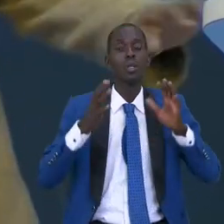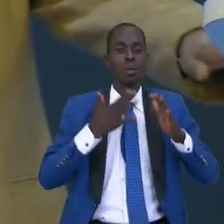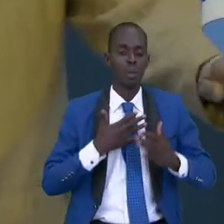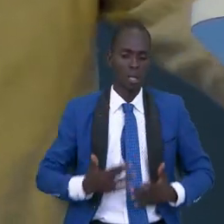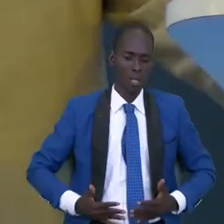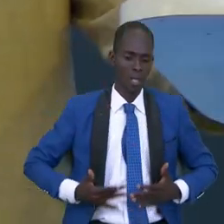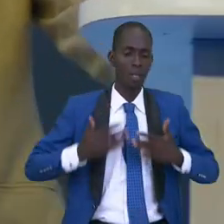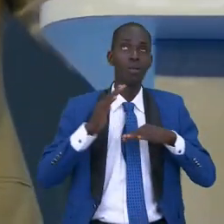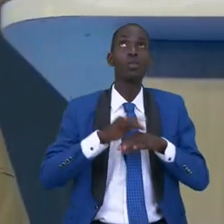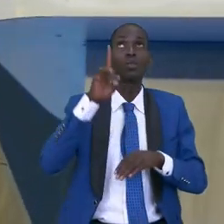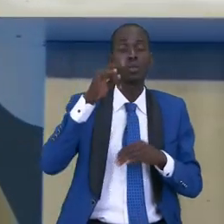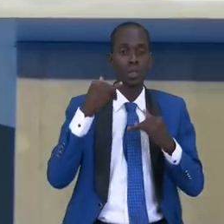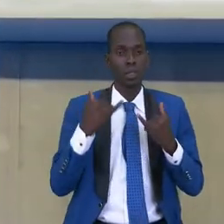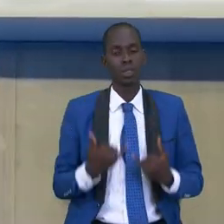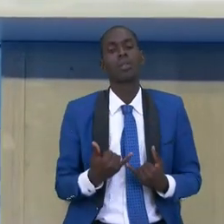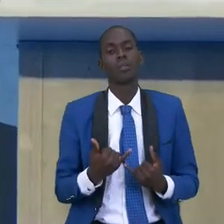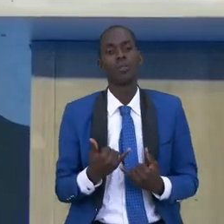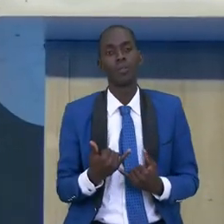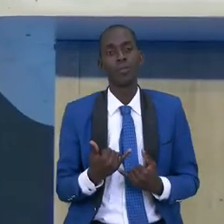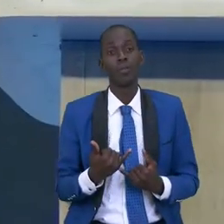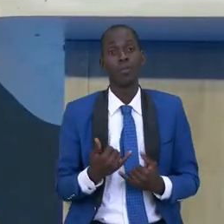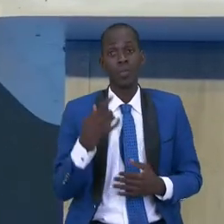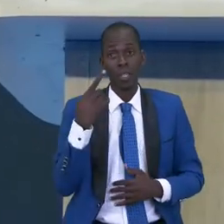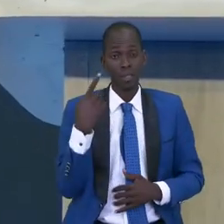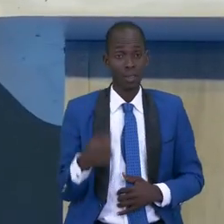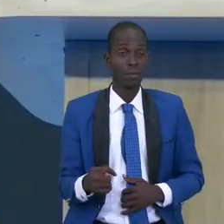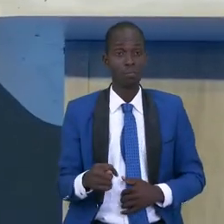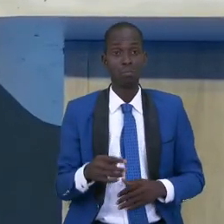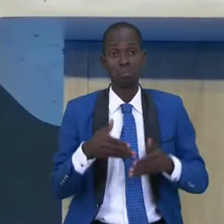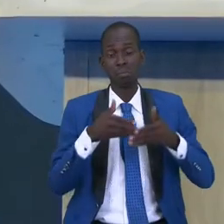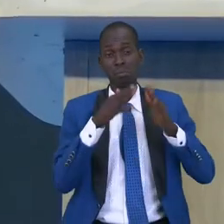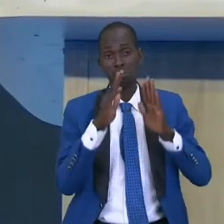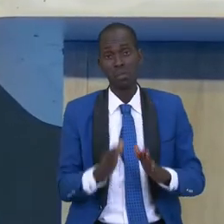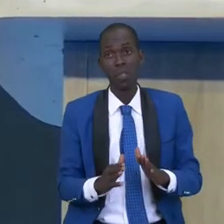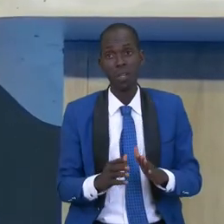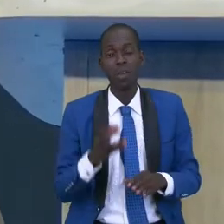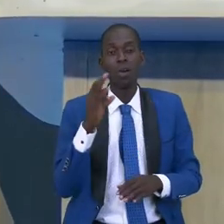you." Now, the chairman of the